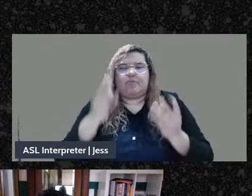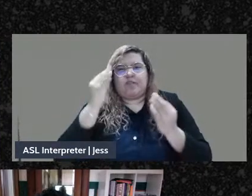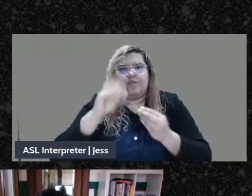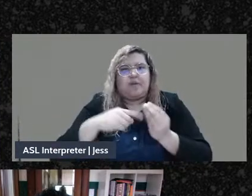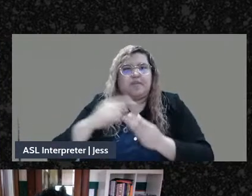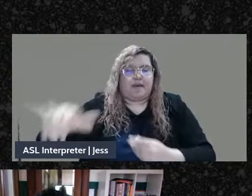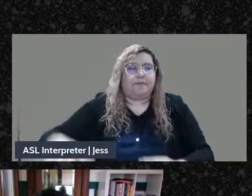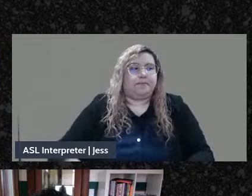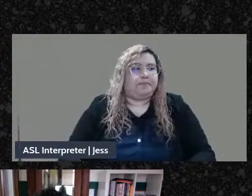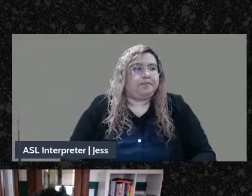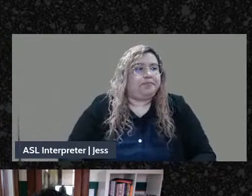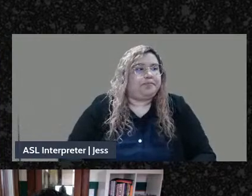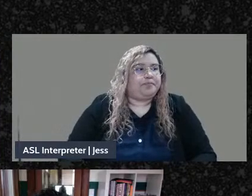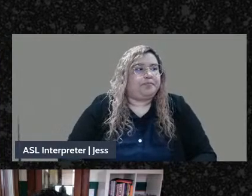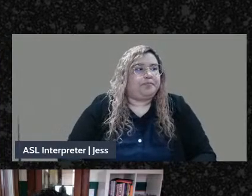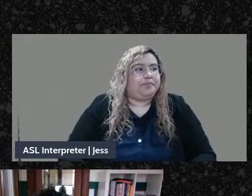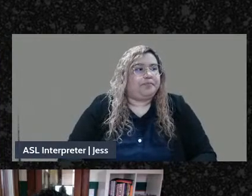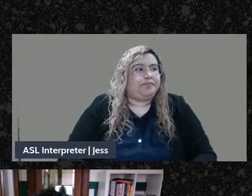In terms of,